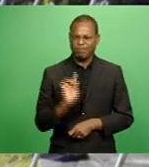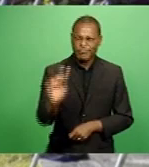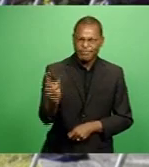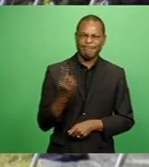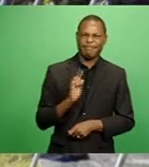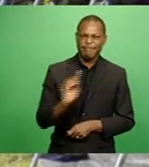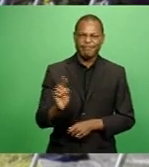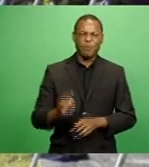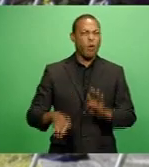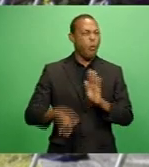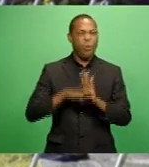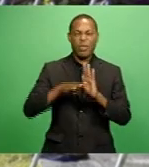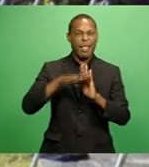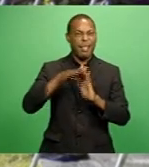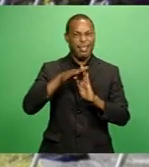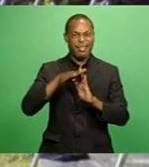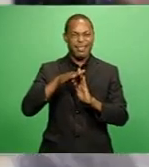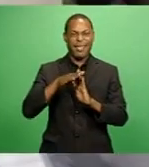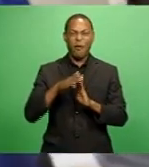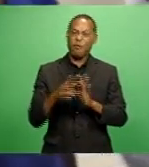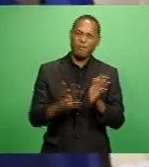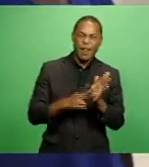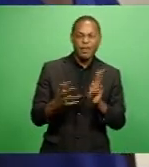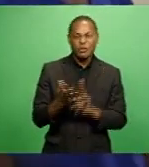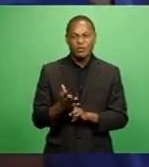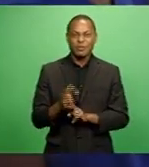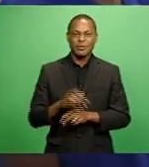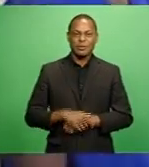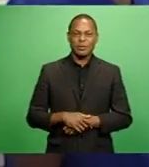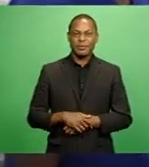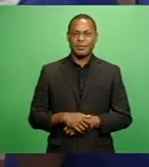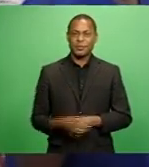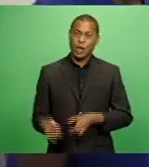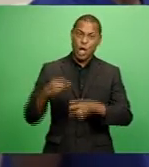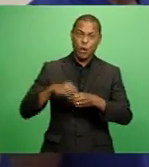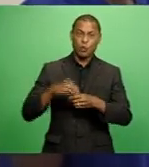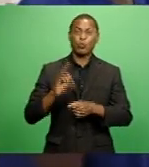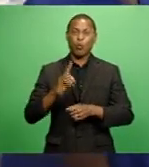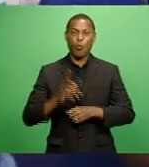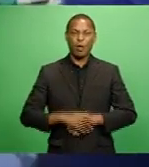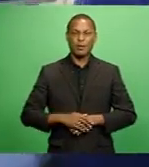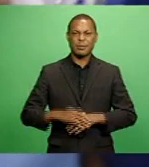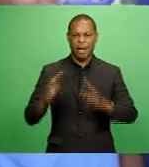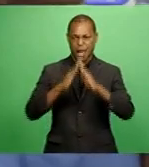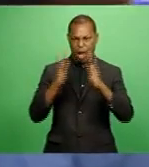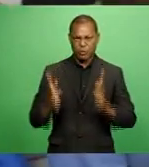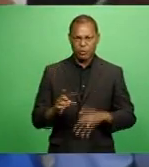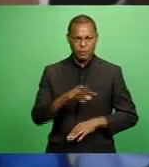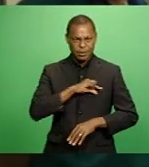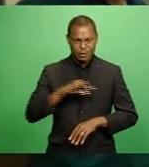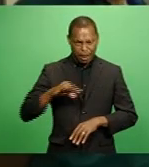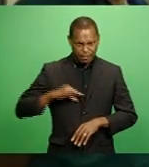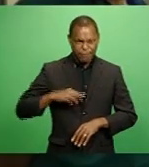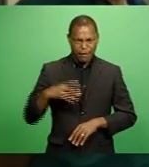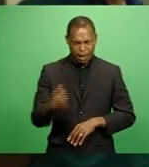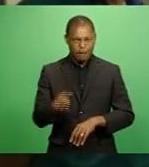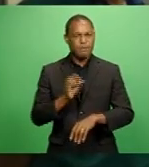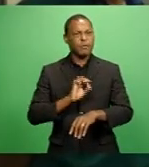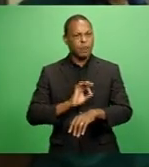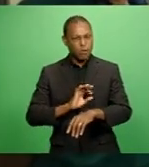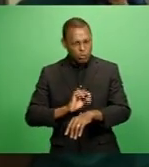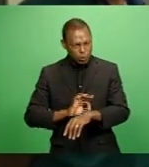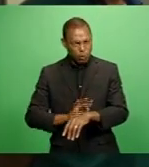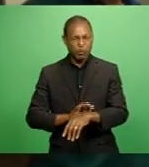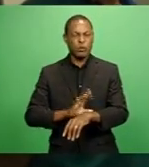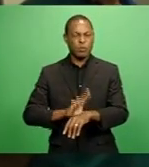or travel back and forth to their villages. It even includes housing for staff so that a significant number of doctors and nurses